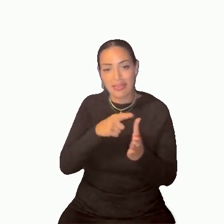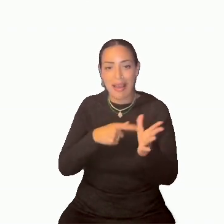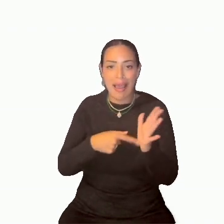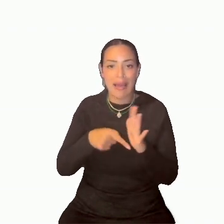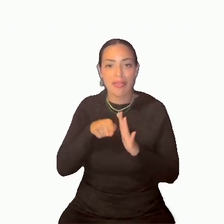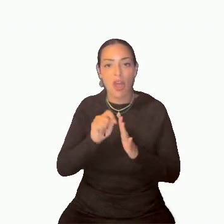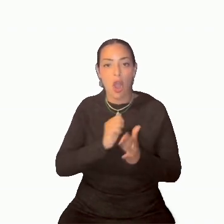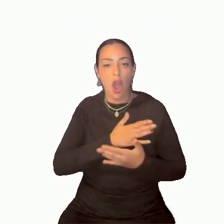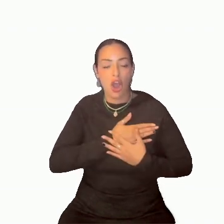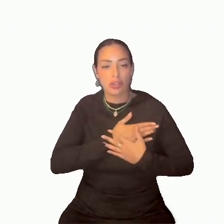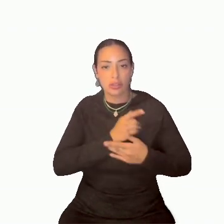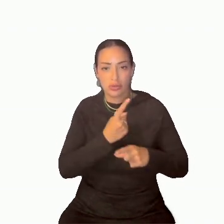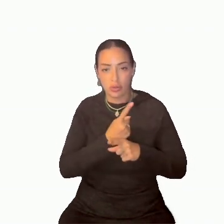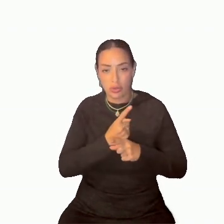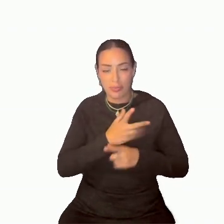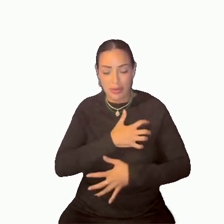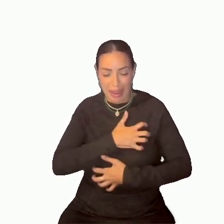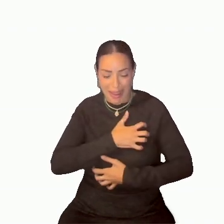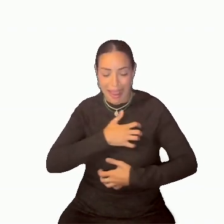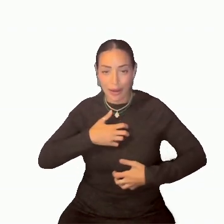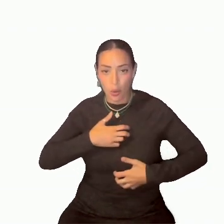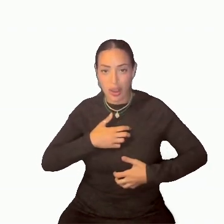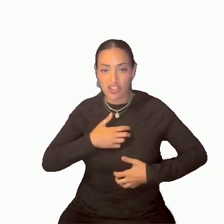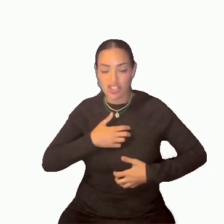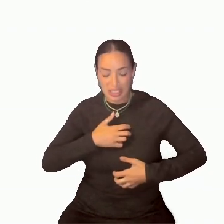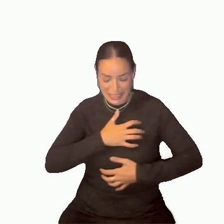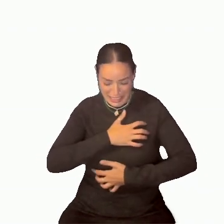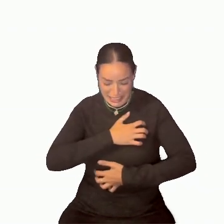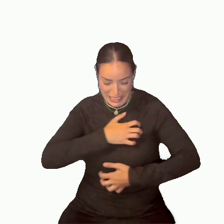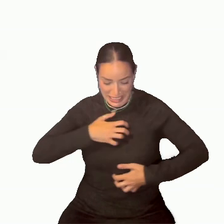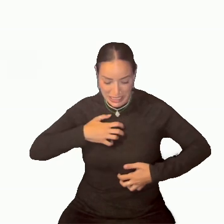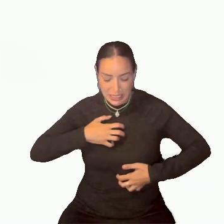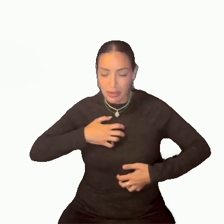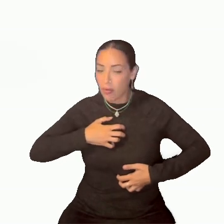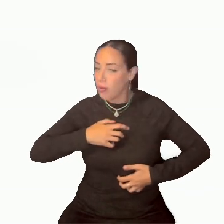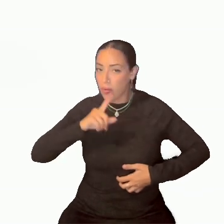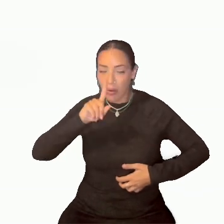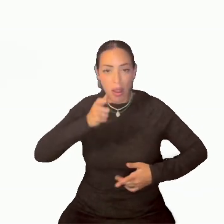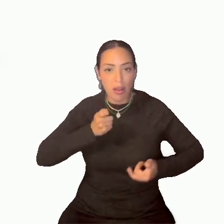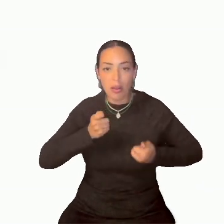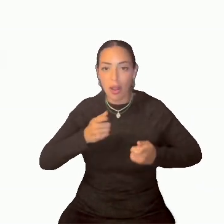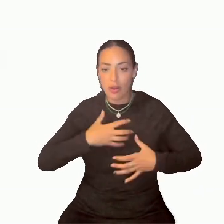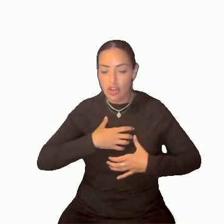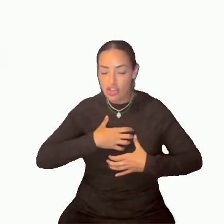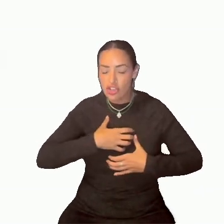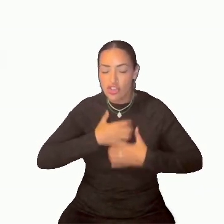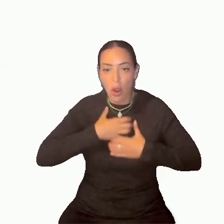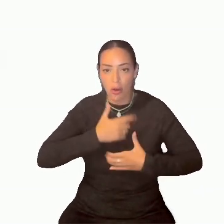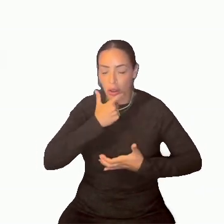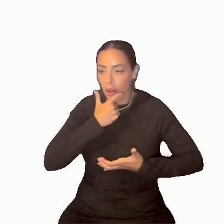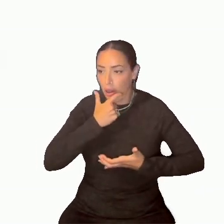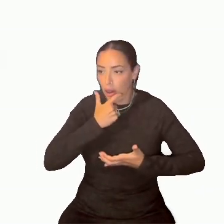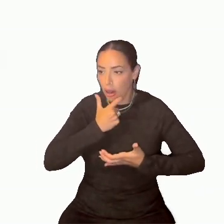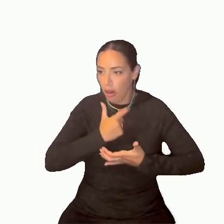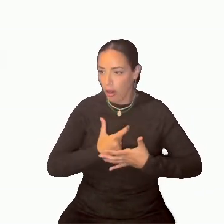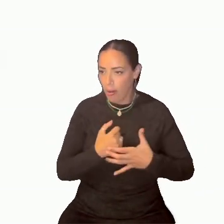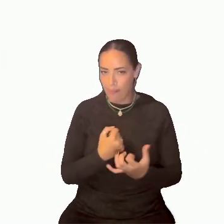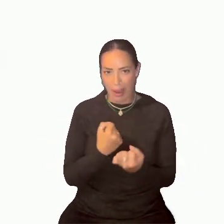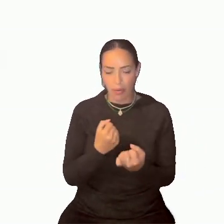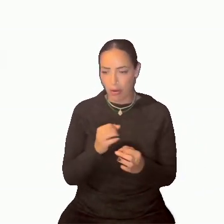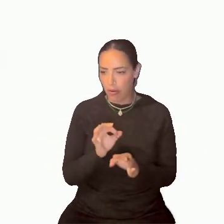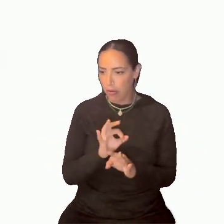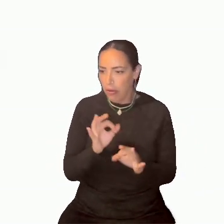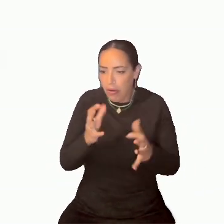she writes how anguish is an almost unbearable and traumatic swirl of shock, incredulity, grief, and